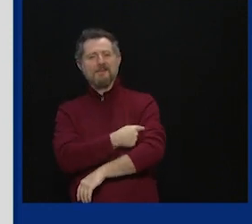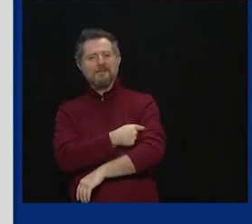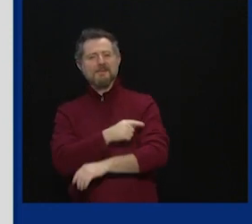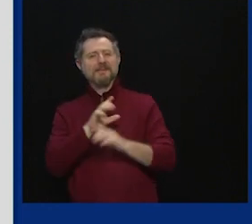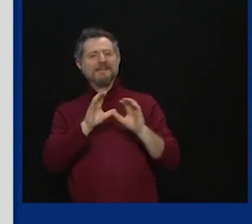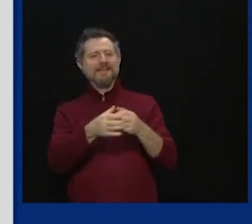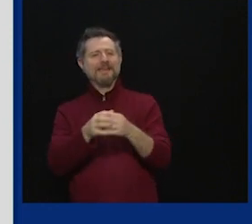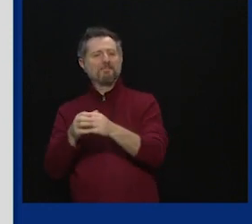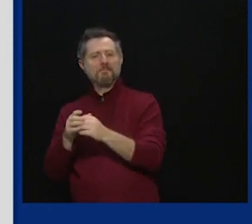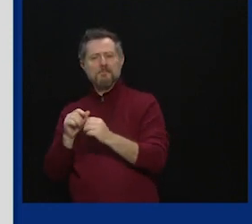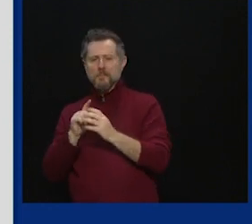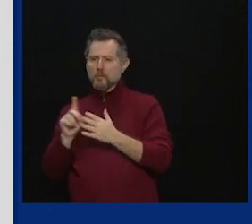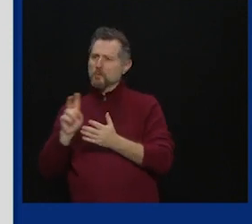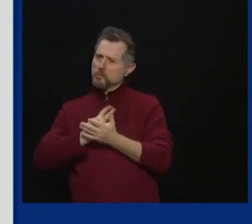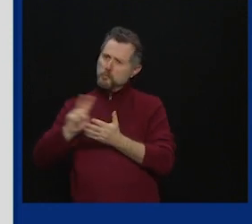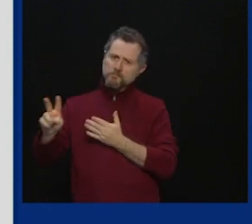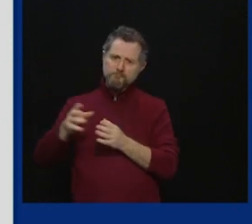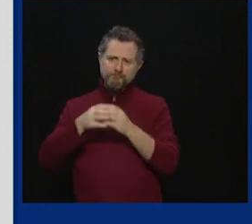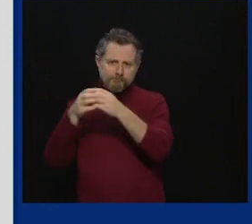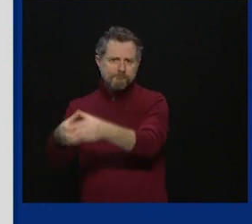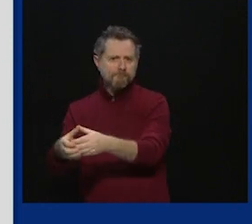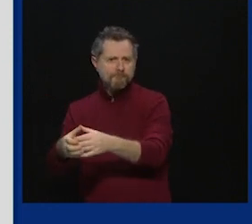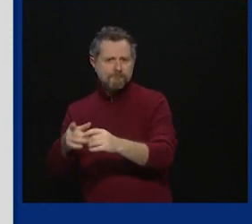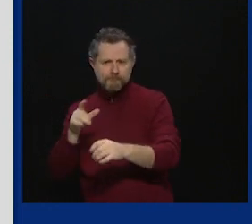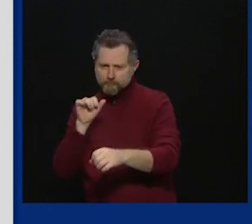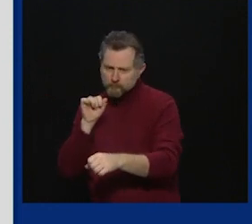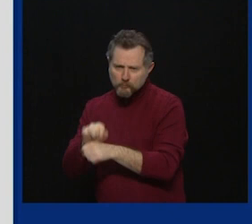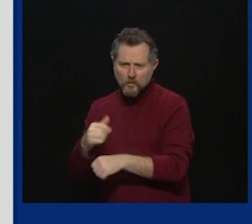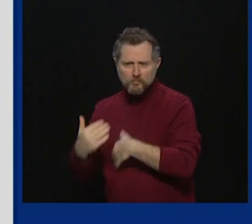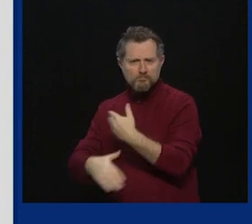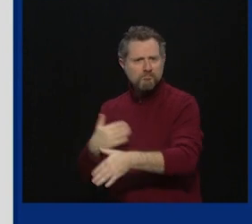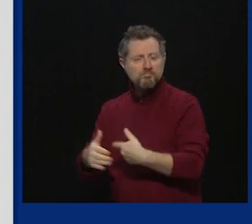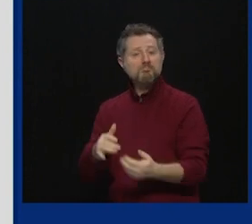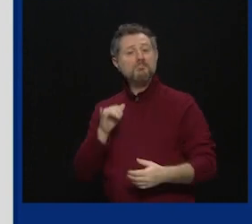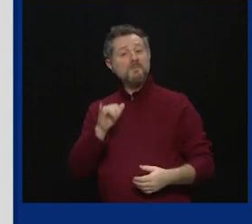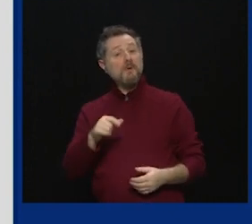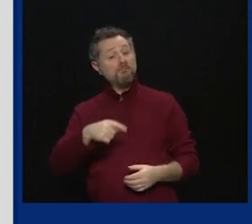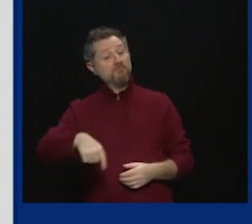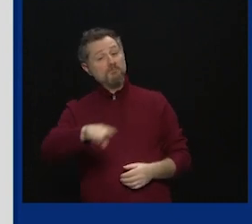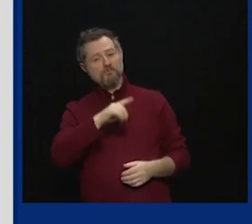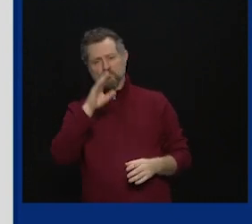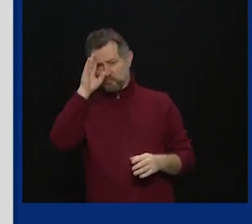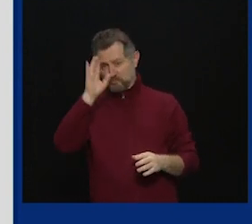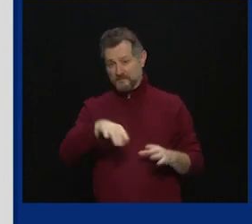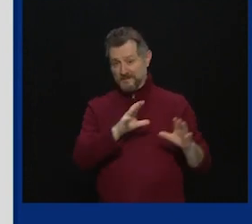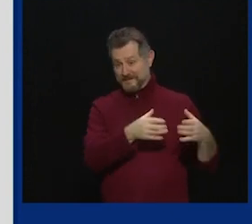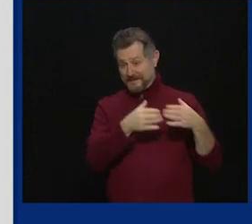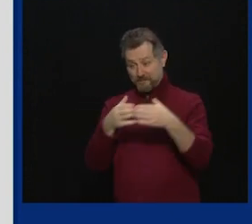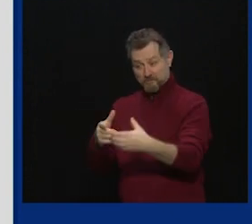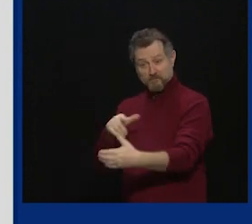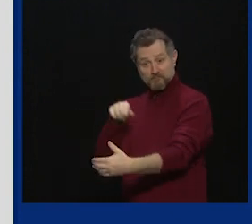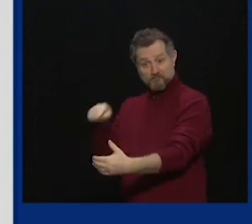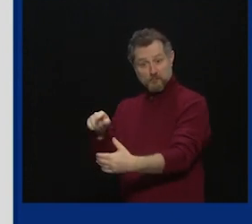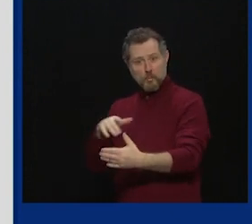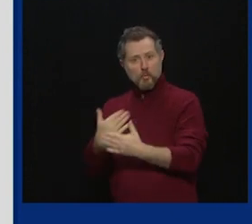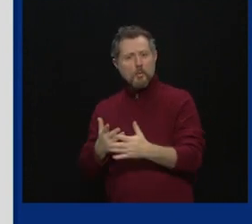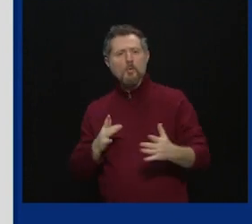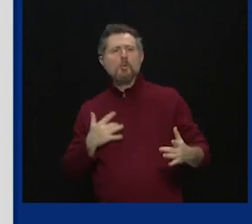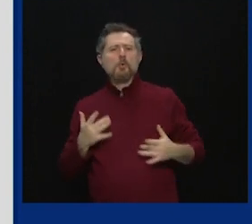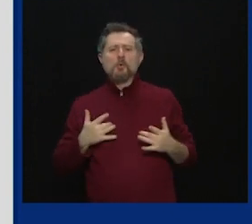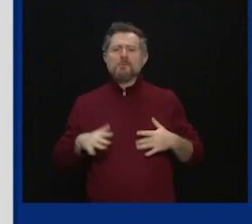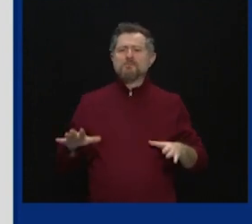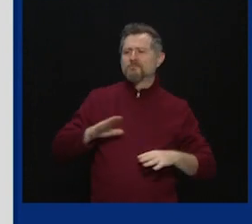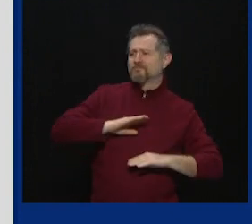I know there's a lot of excitement and energy when Northwell's teams arrived. The cavalry has arrived, and we thank them for